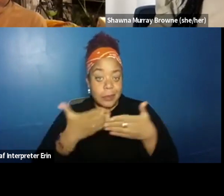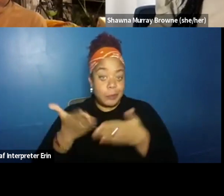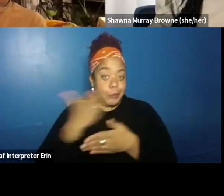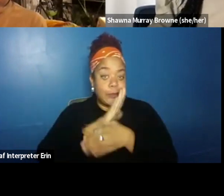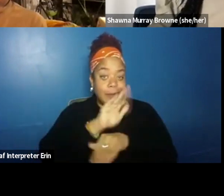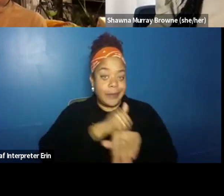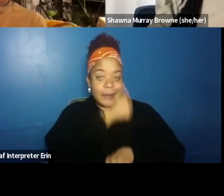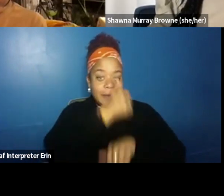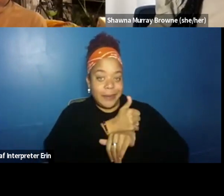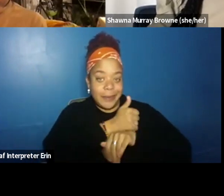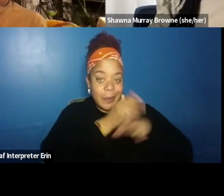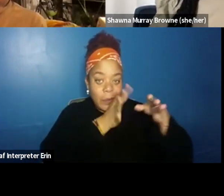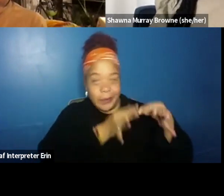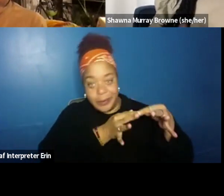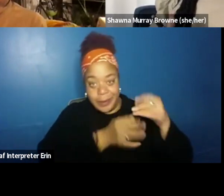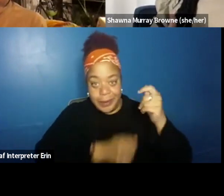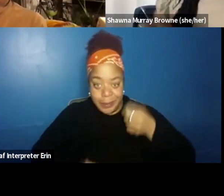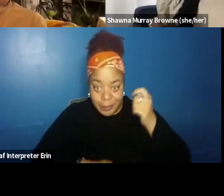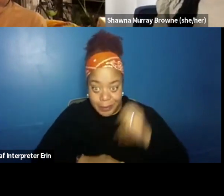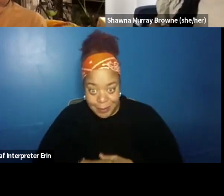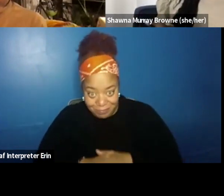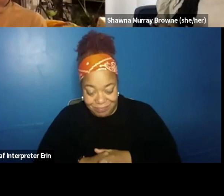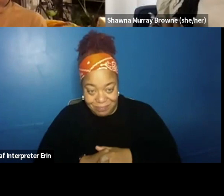criminalization, extraction, and exploitation.